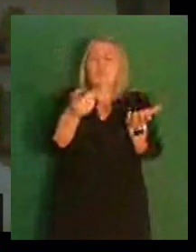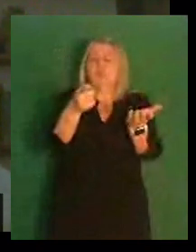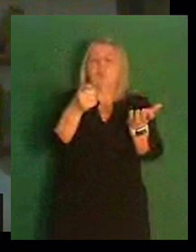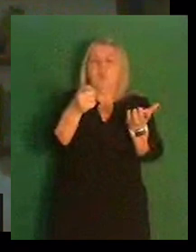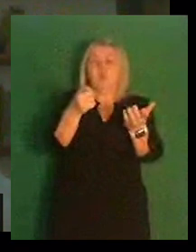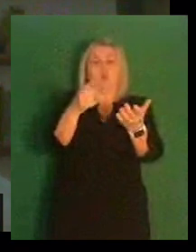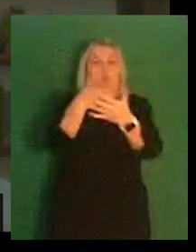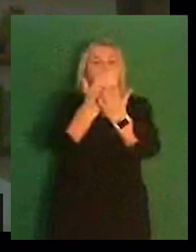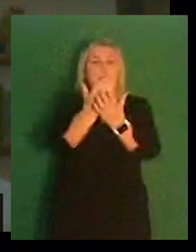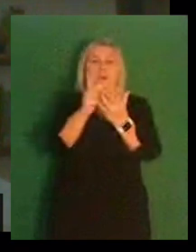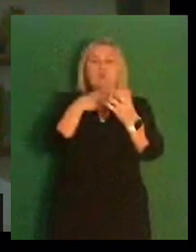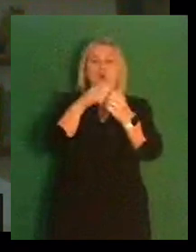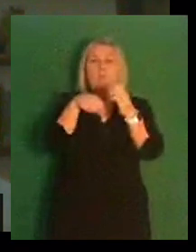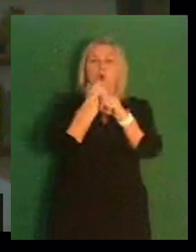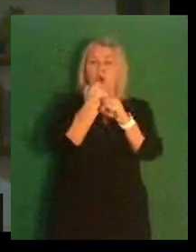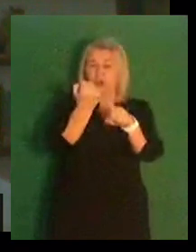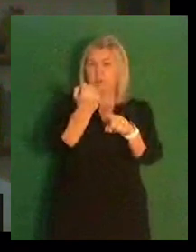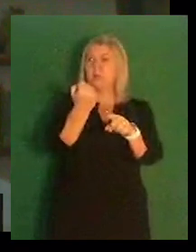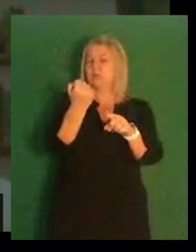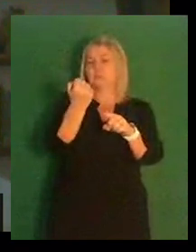as a collaborative tool,